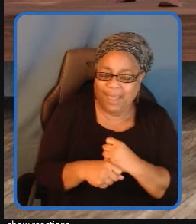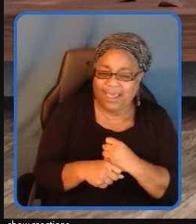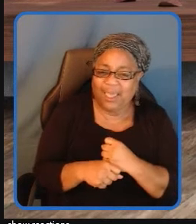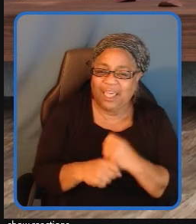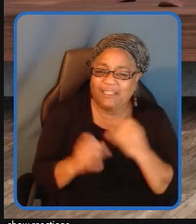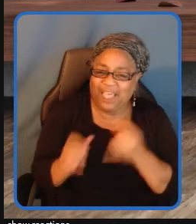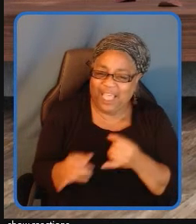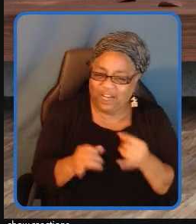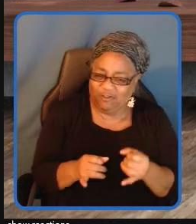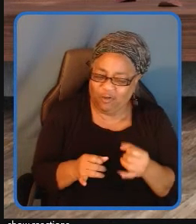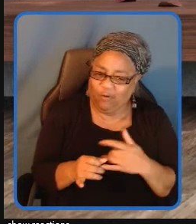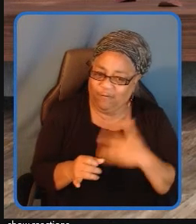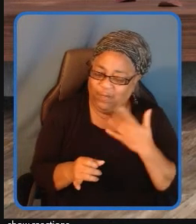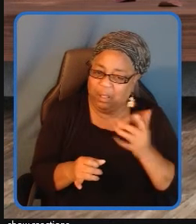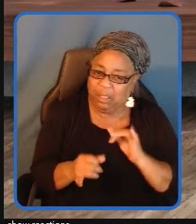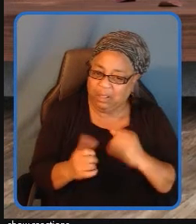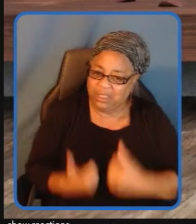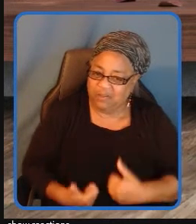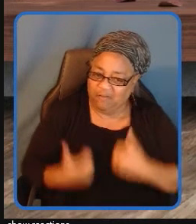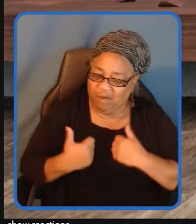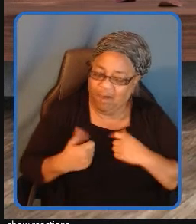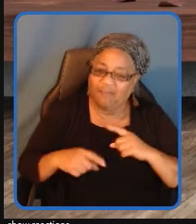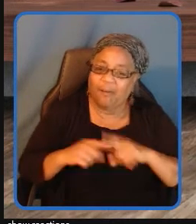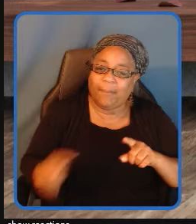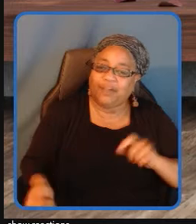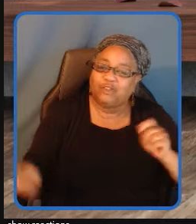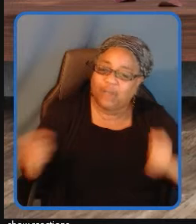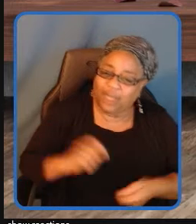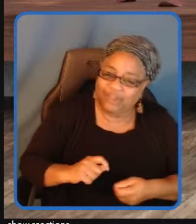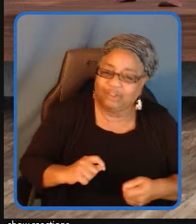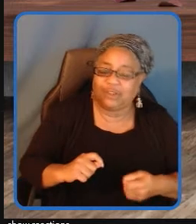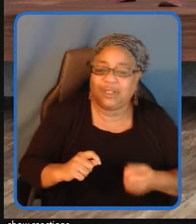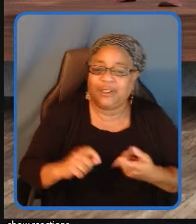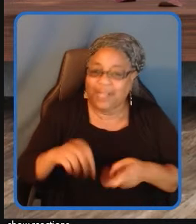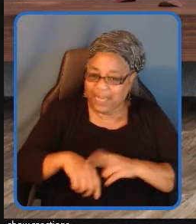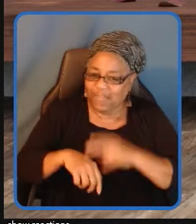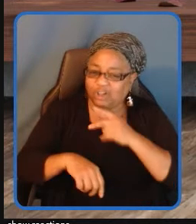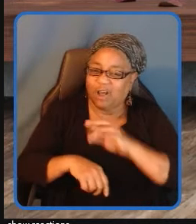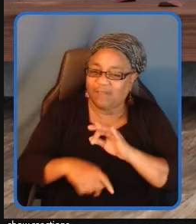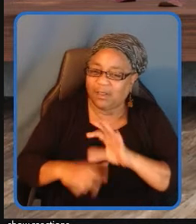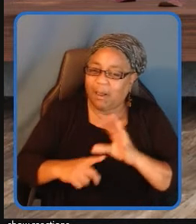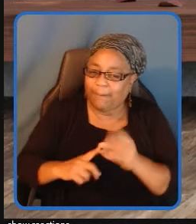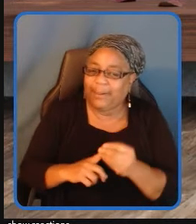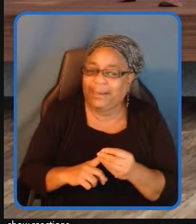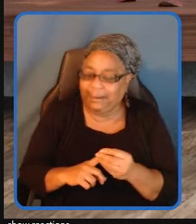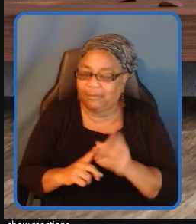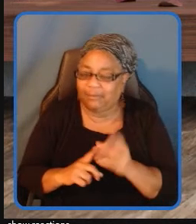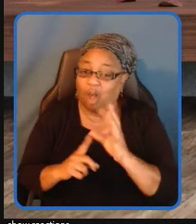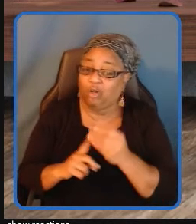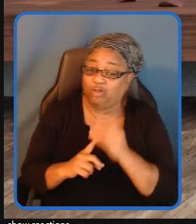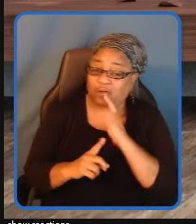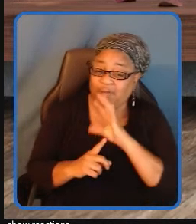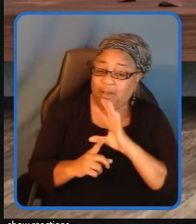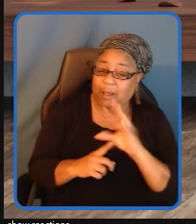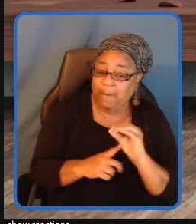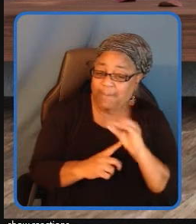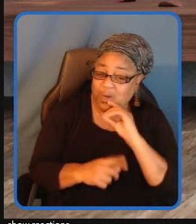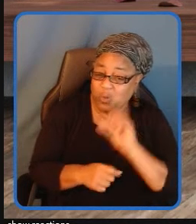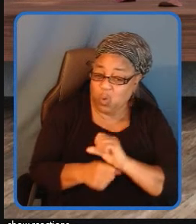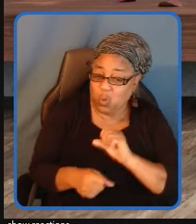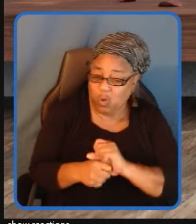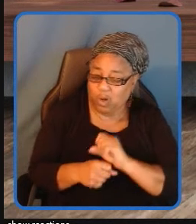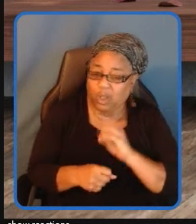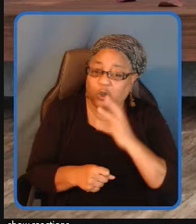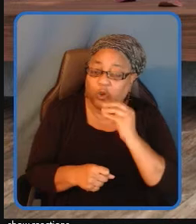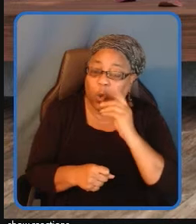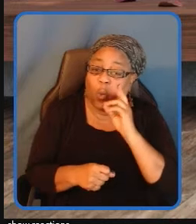actually transforming the base nature of the culture of the company that we're working in so that when I look in, I naturally see some